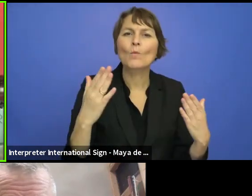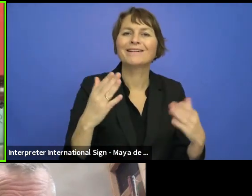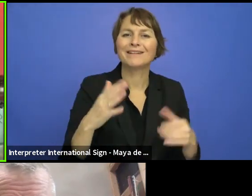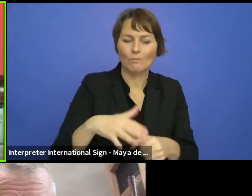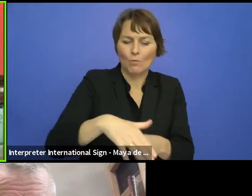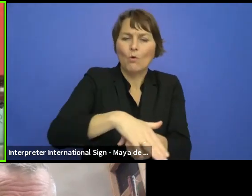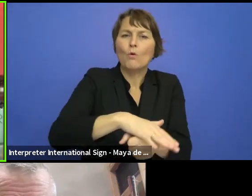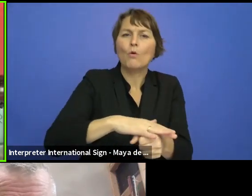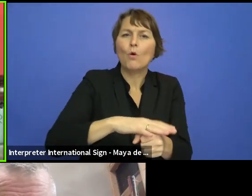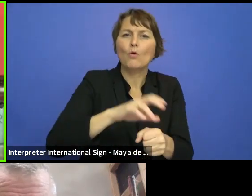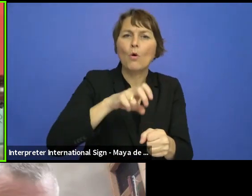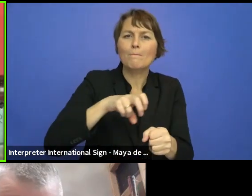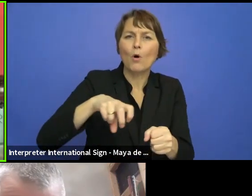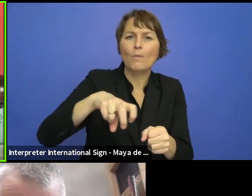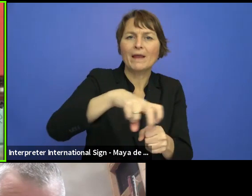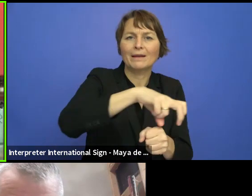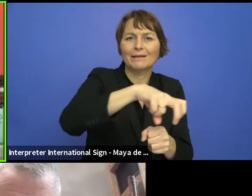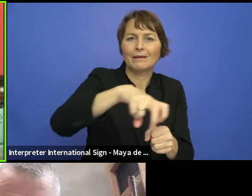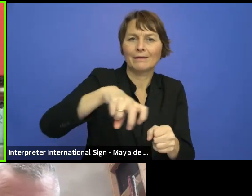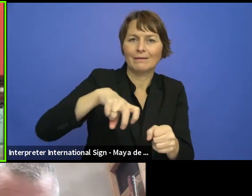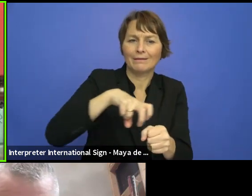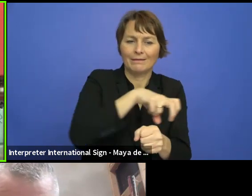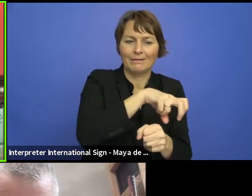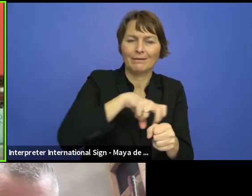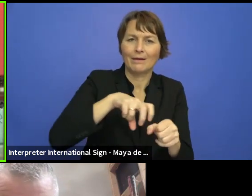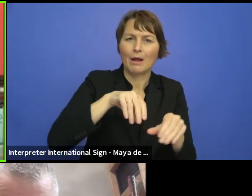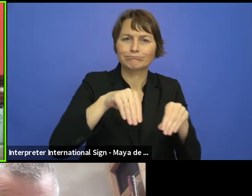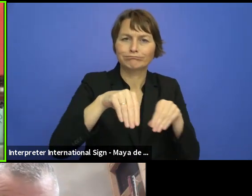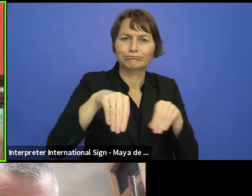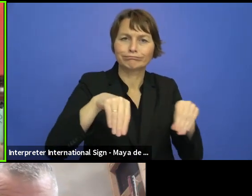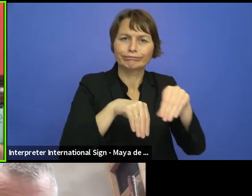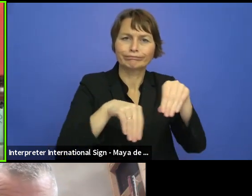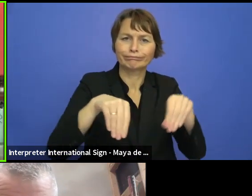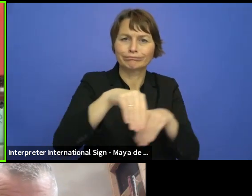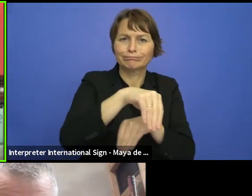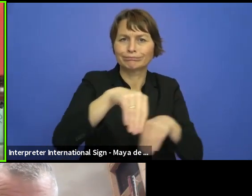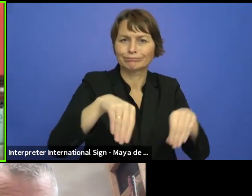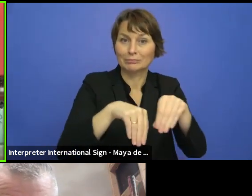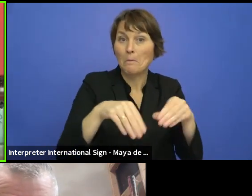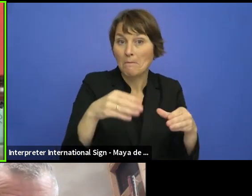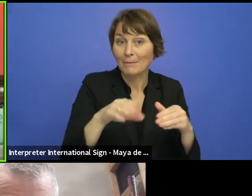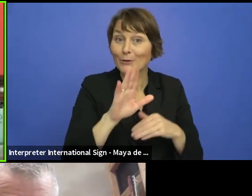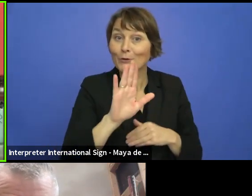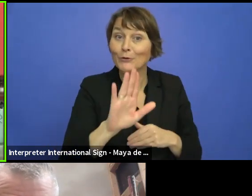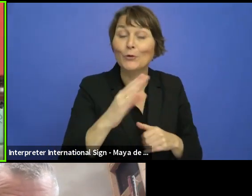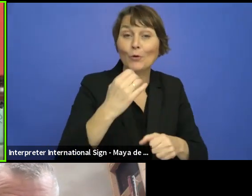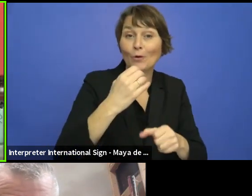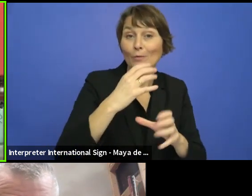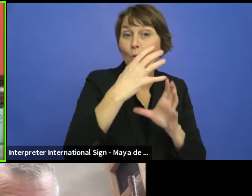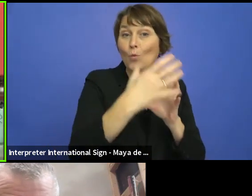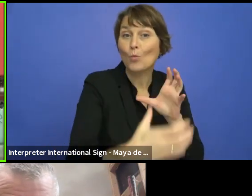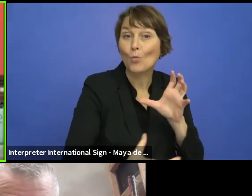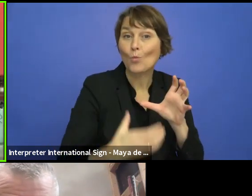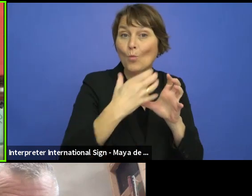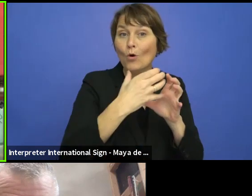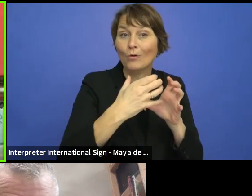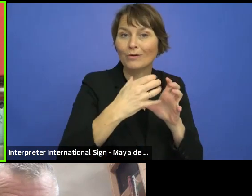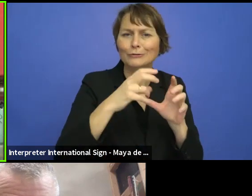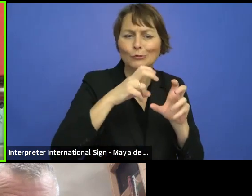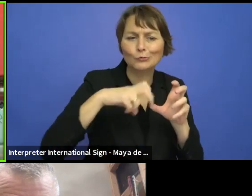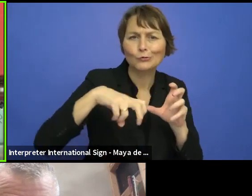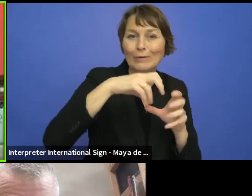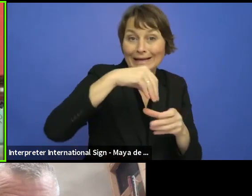which maybe also is reflected in your world tour inside your own city.